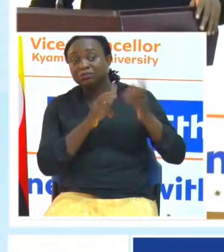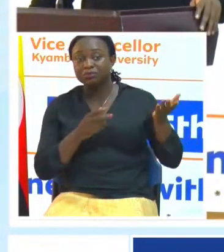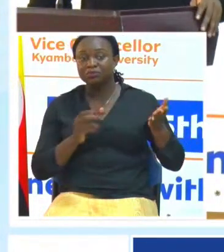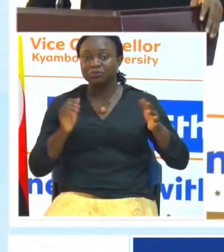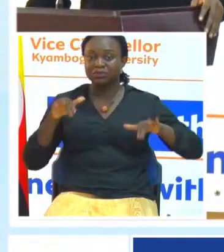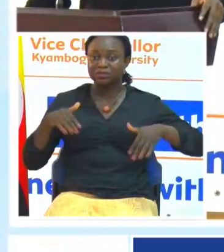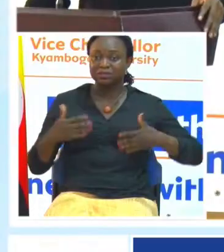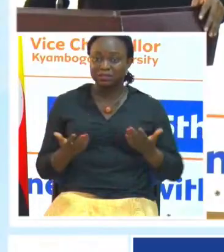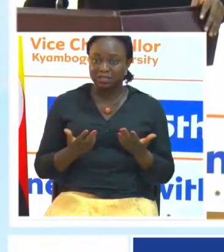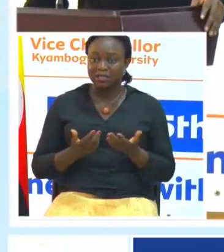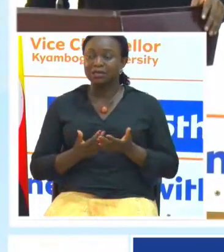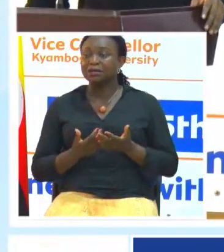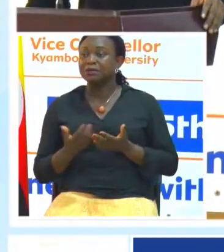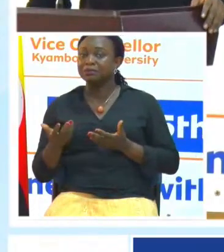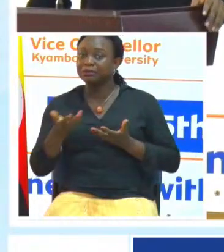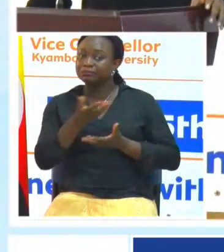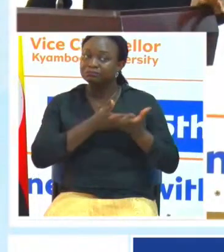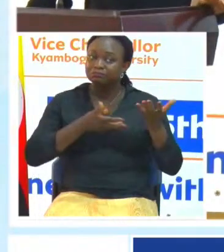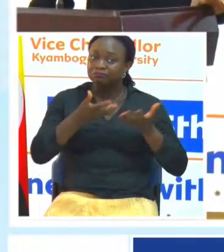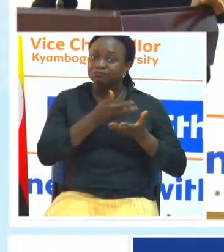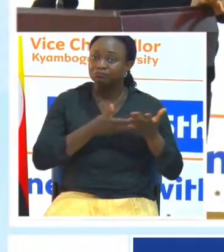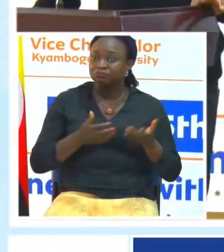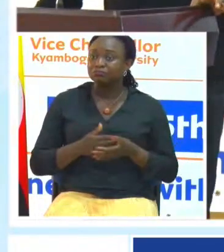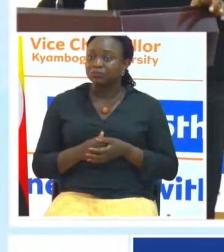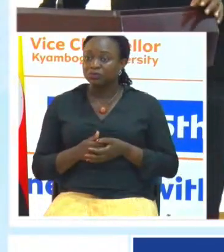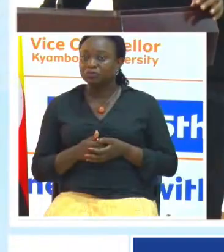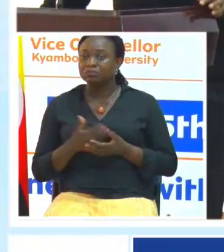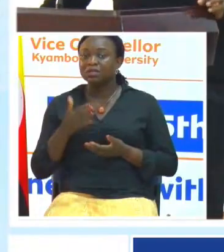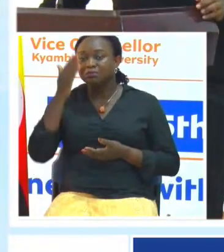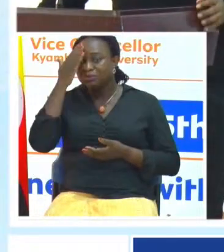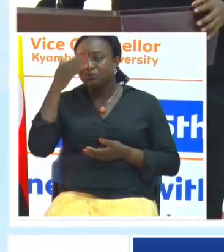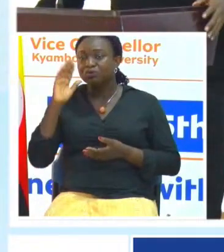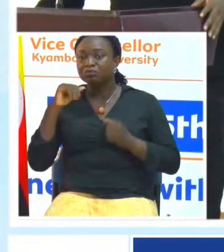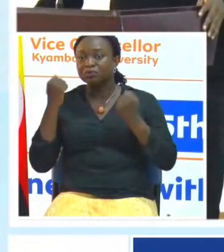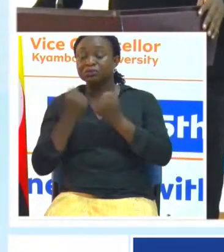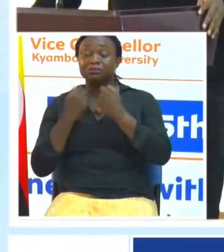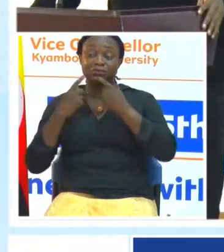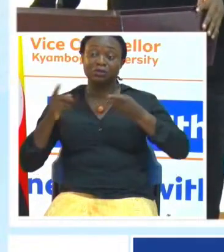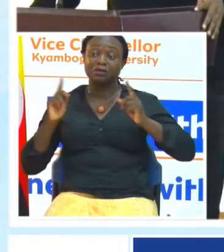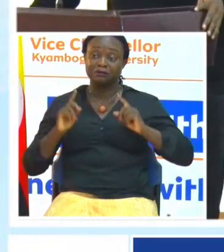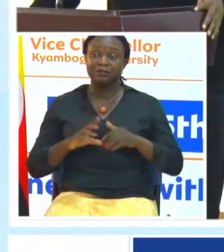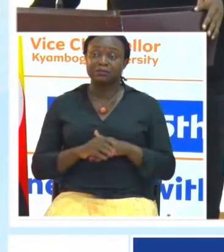can have session with them such that they get to know more about Kyambogo University.